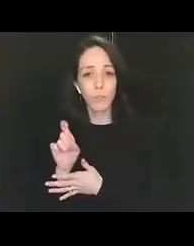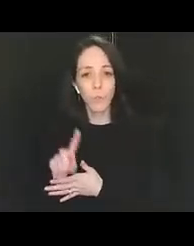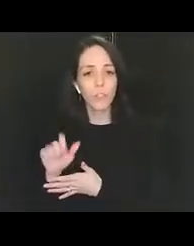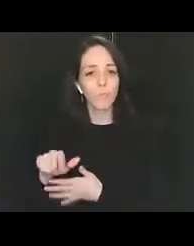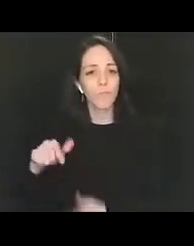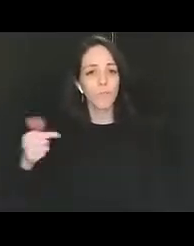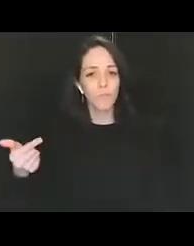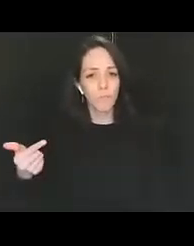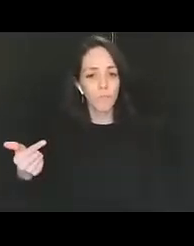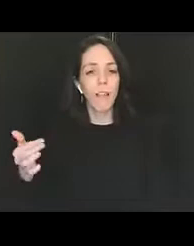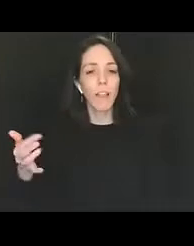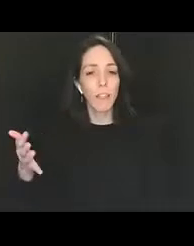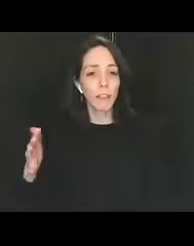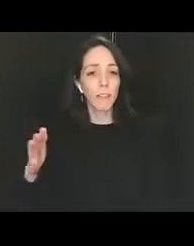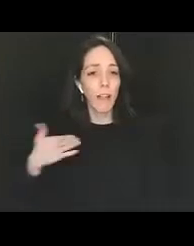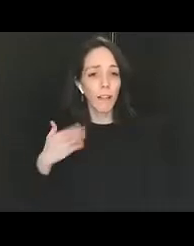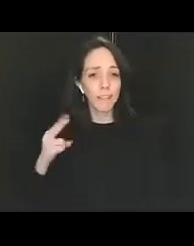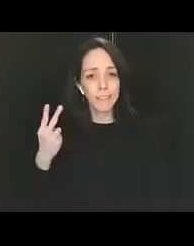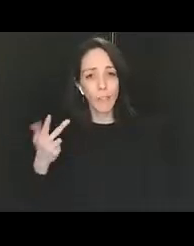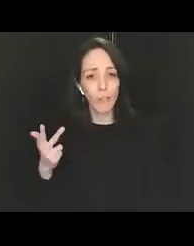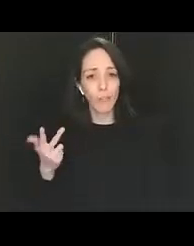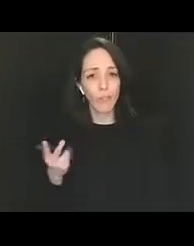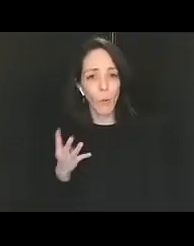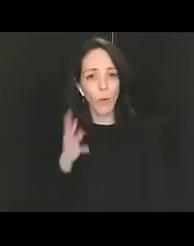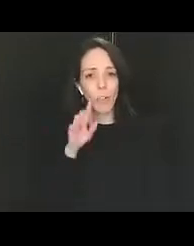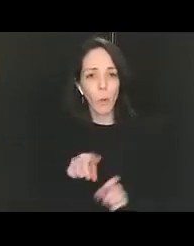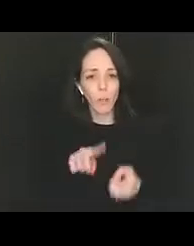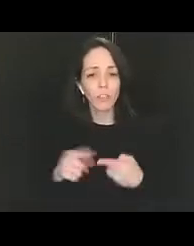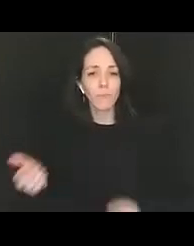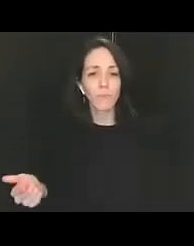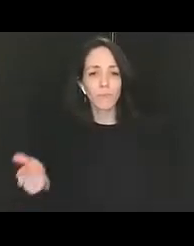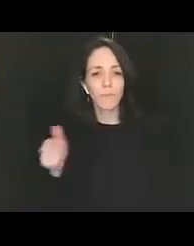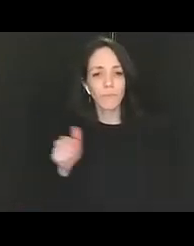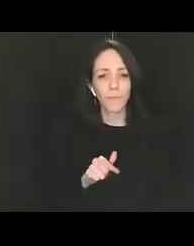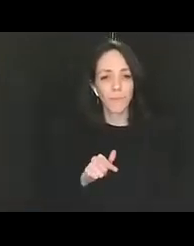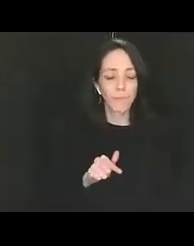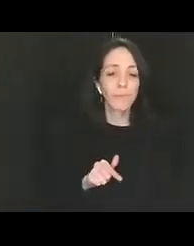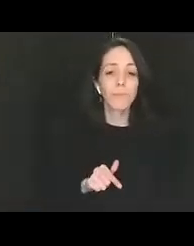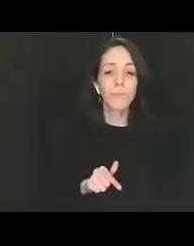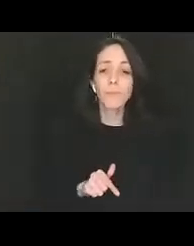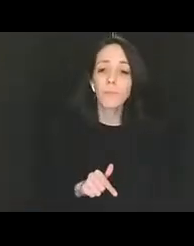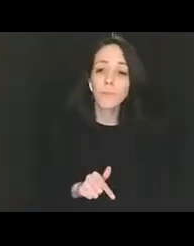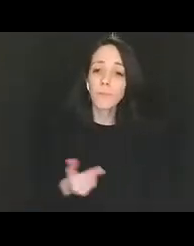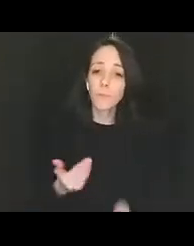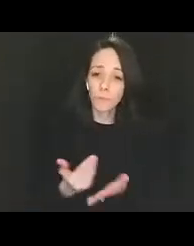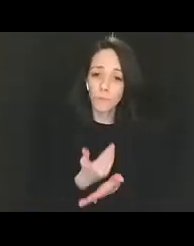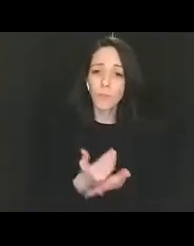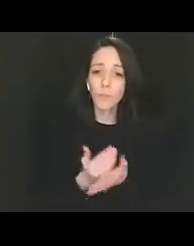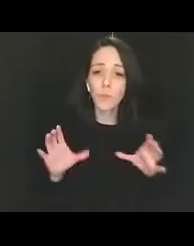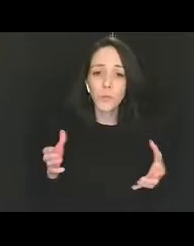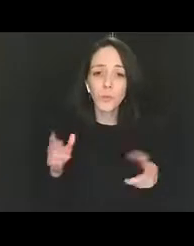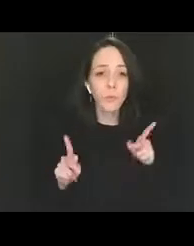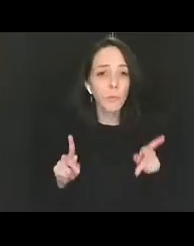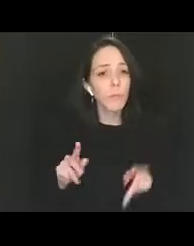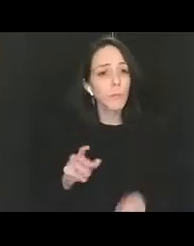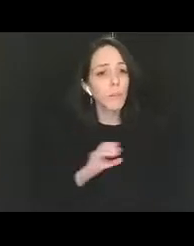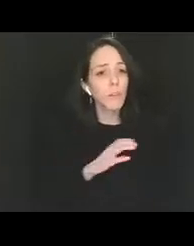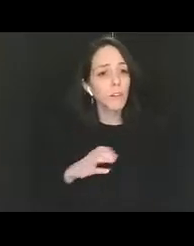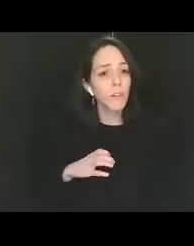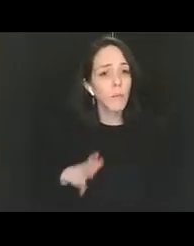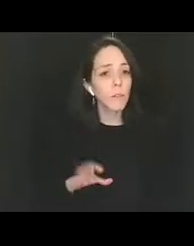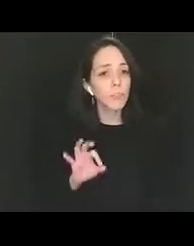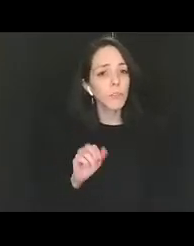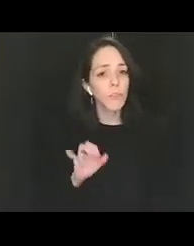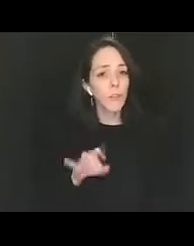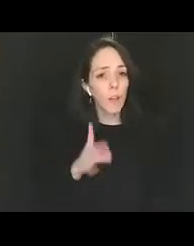So it looks like we have a new section of folks. Commissioner Fye, do you want to kick it off?